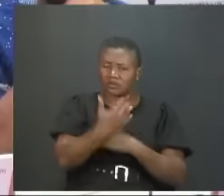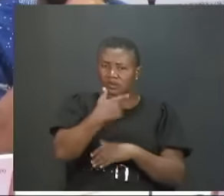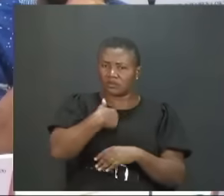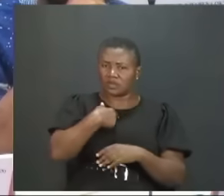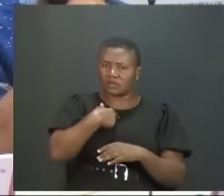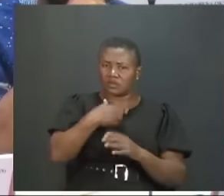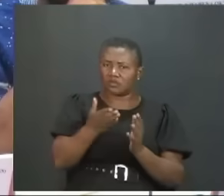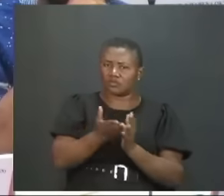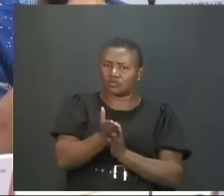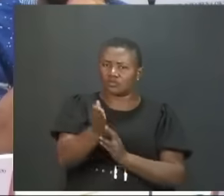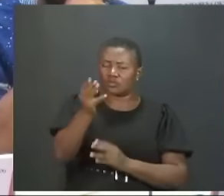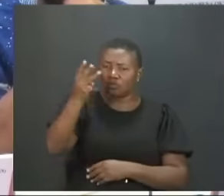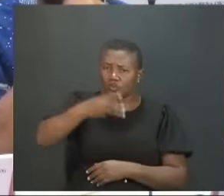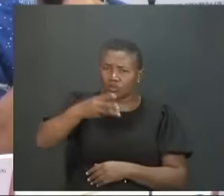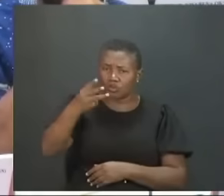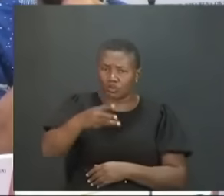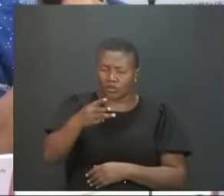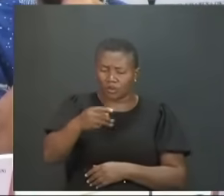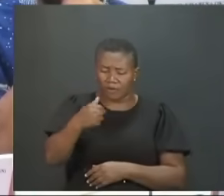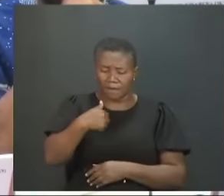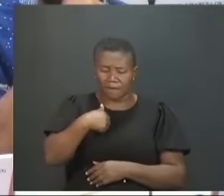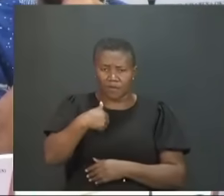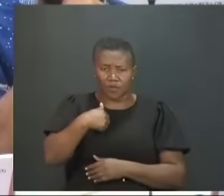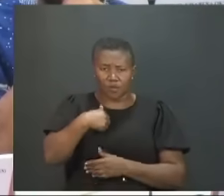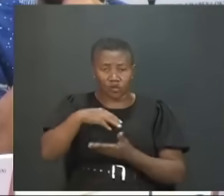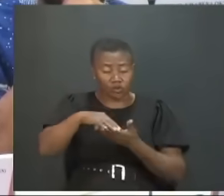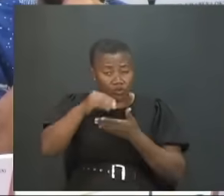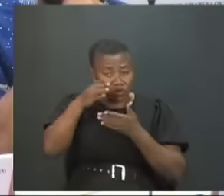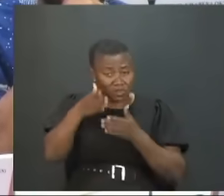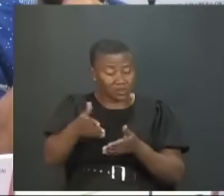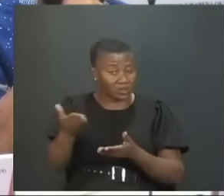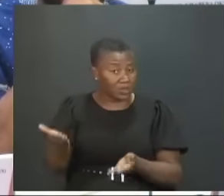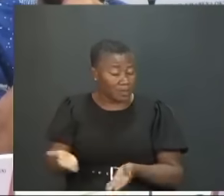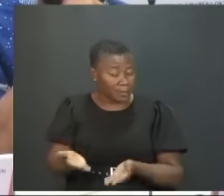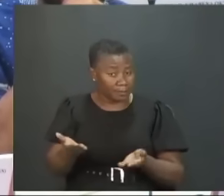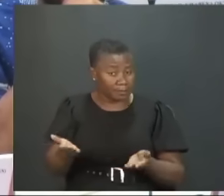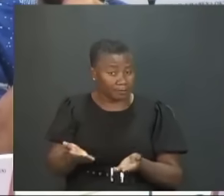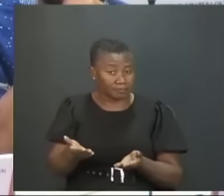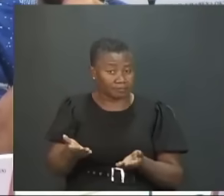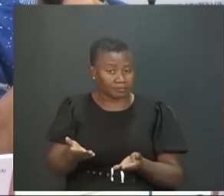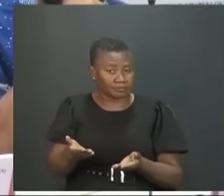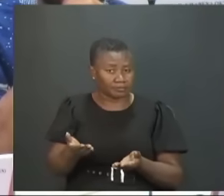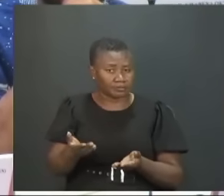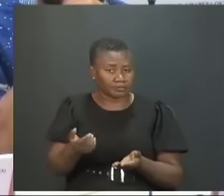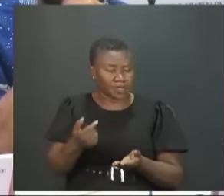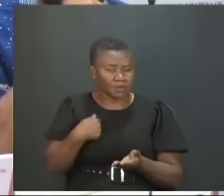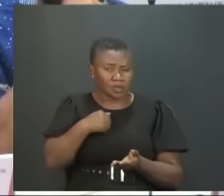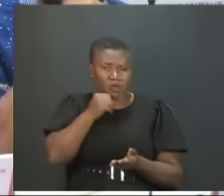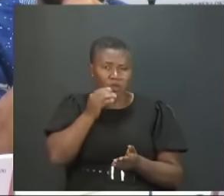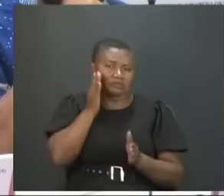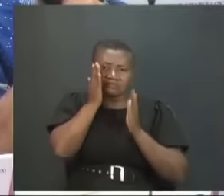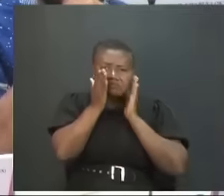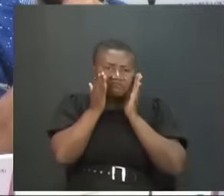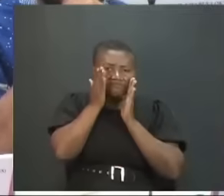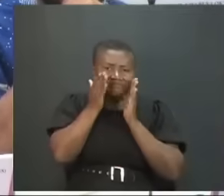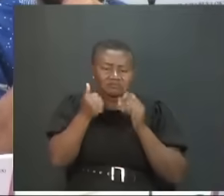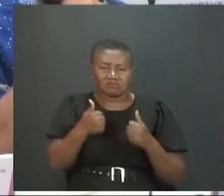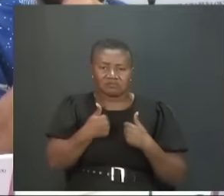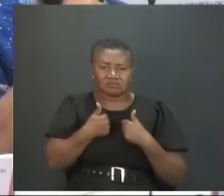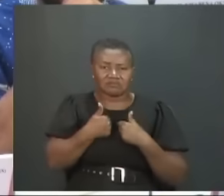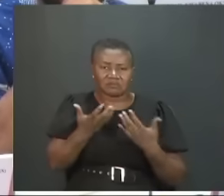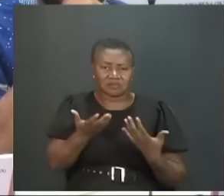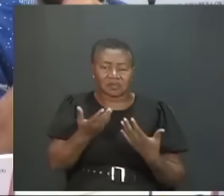I am a student of this house. I won't do anything to embarrass myself. If I'm not sure, I won't do